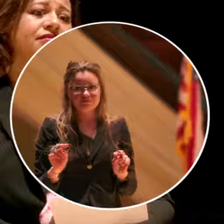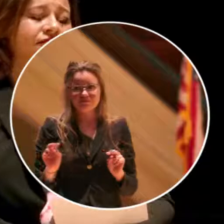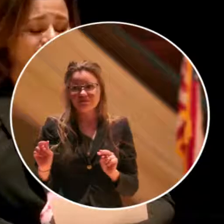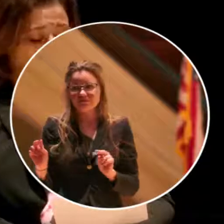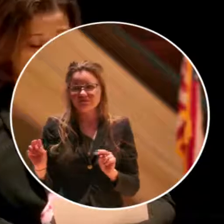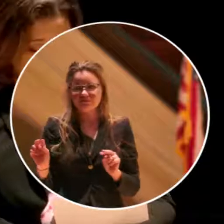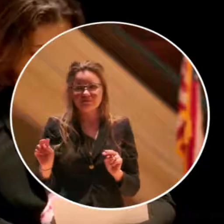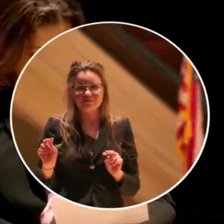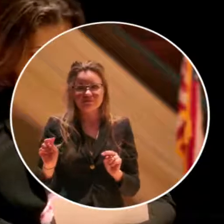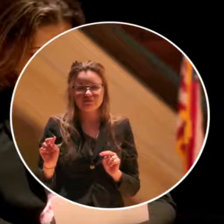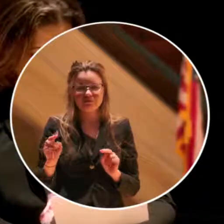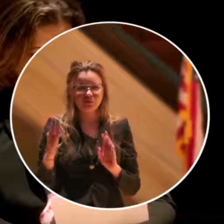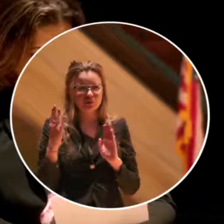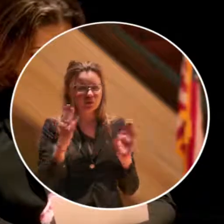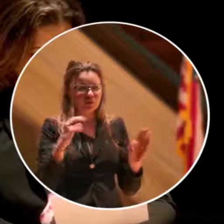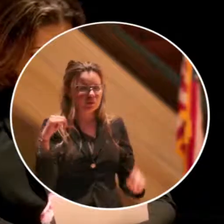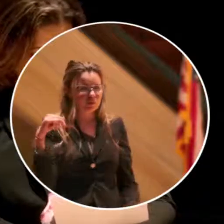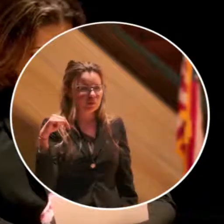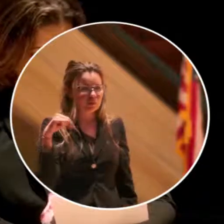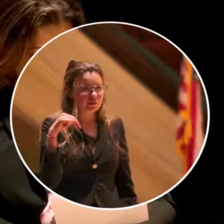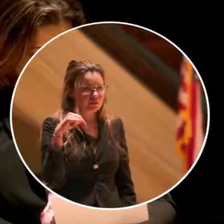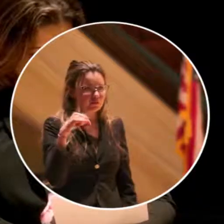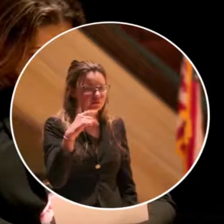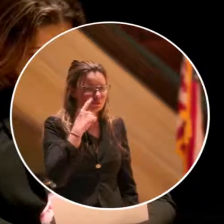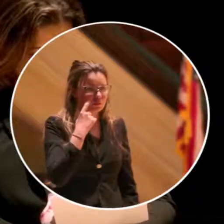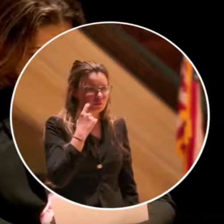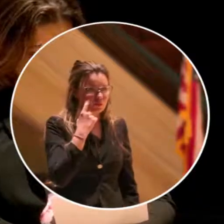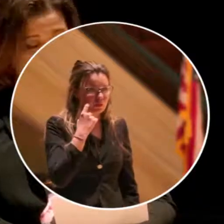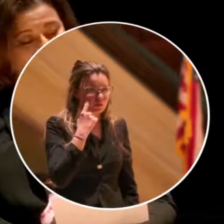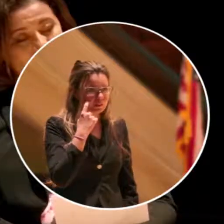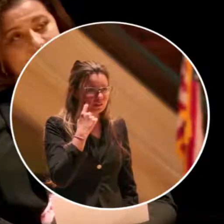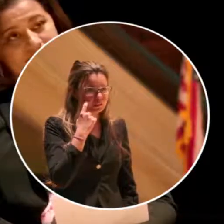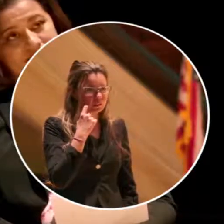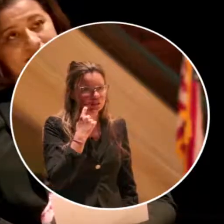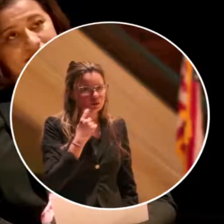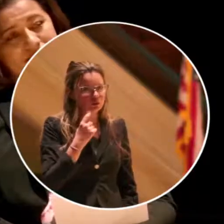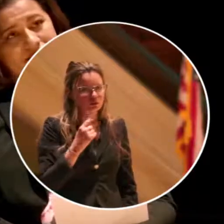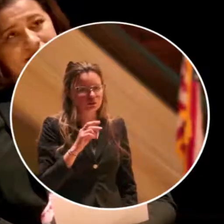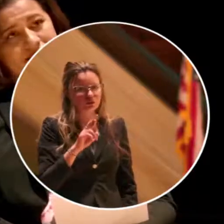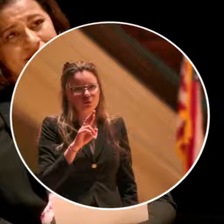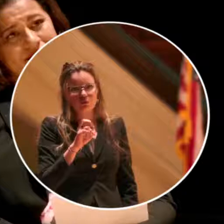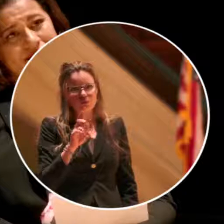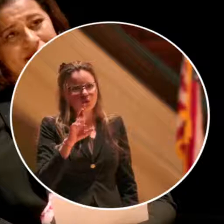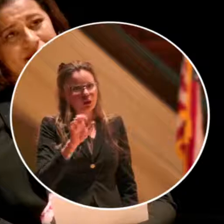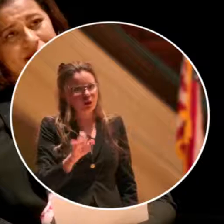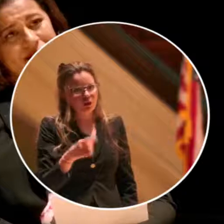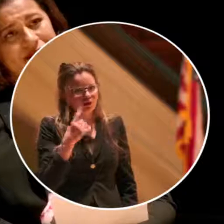and walked down the street crying for one of the few times in her life.